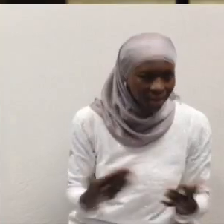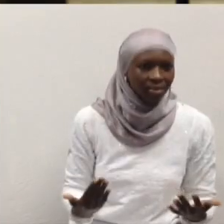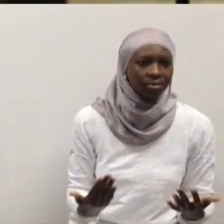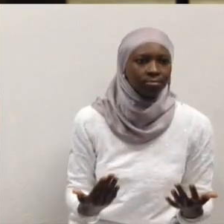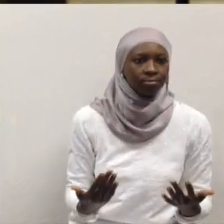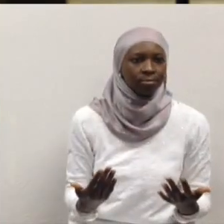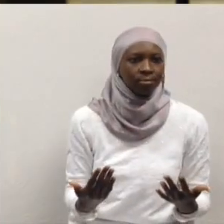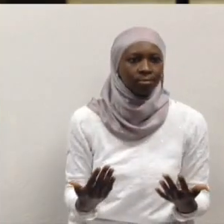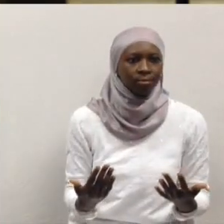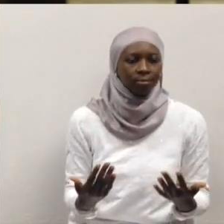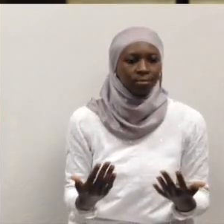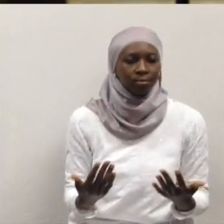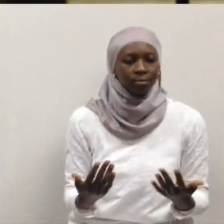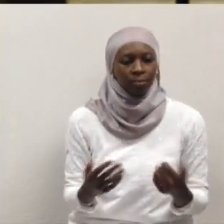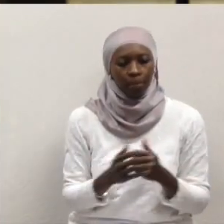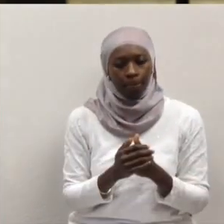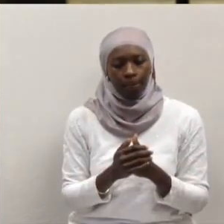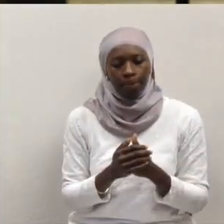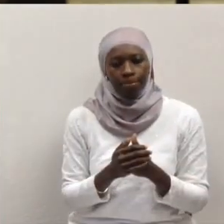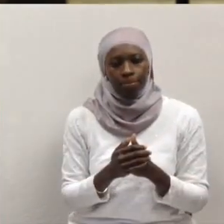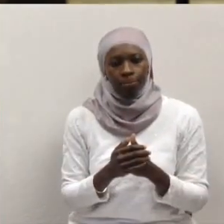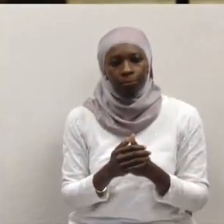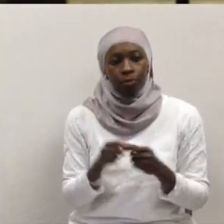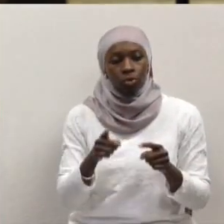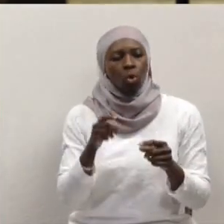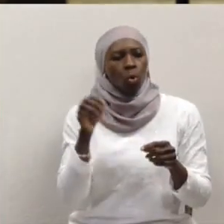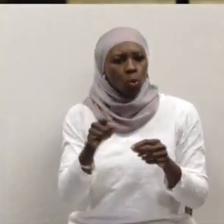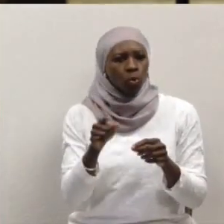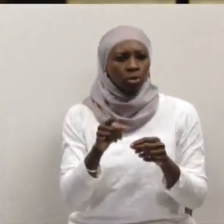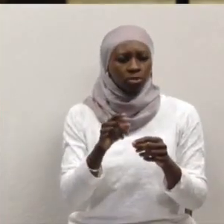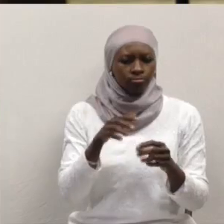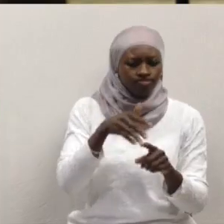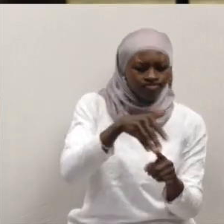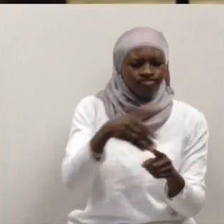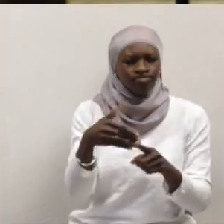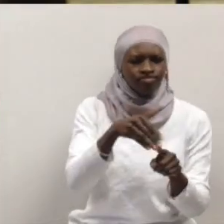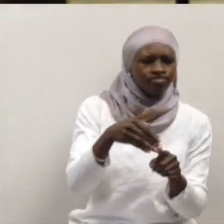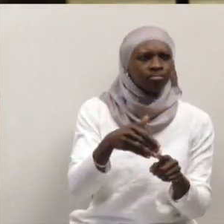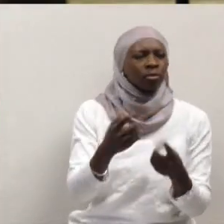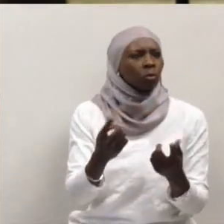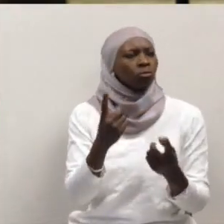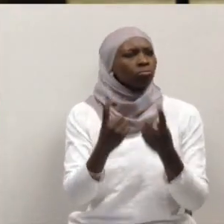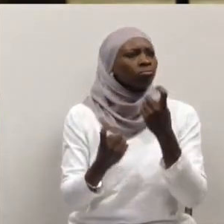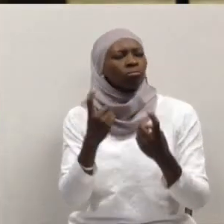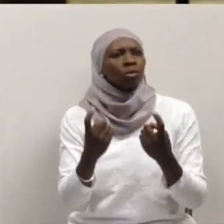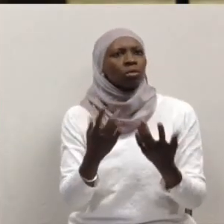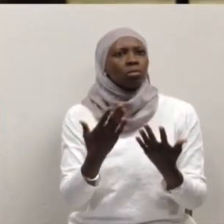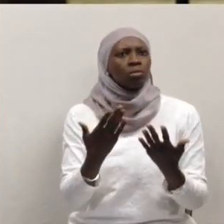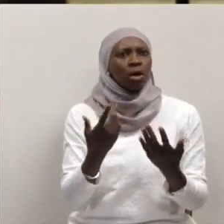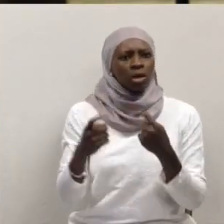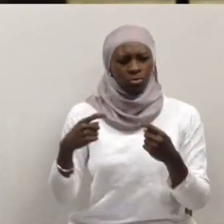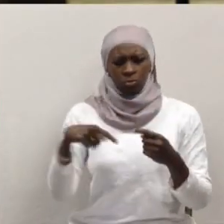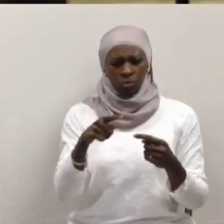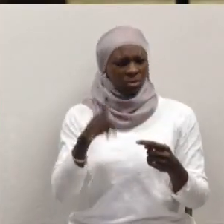resentment actually was very much into the issue of, aren't we believers enough to trust us that we can stand, we can